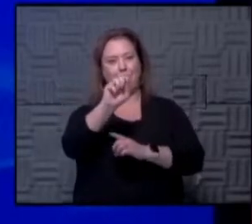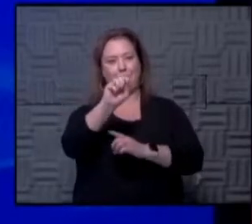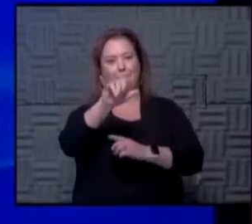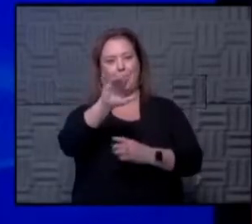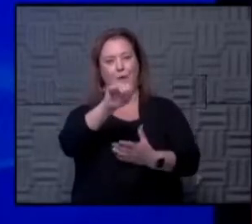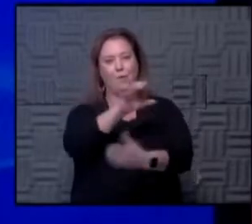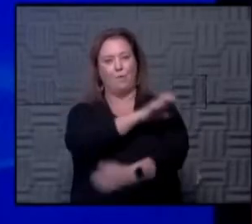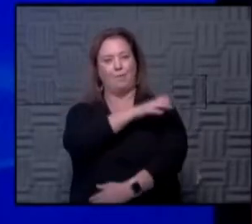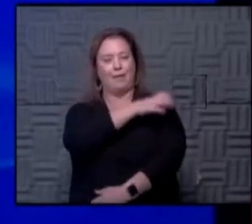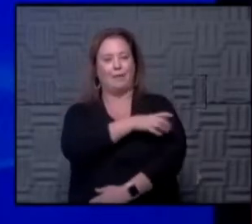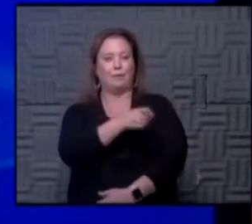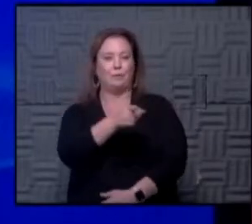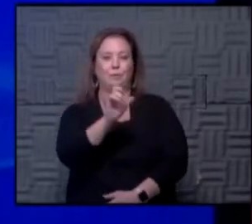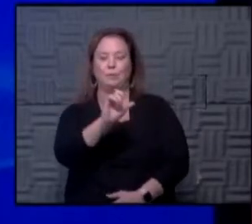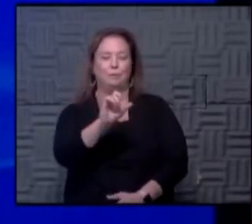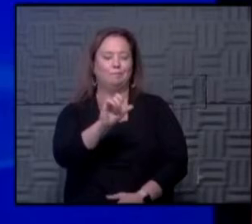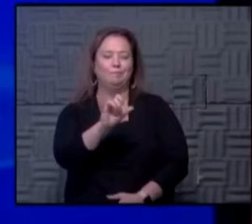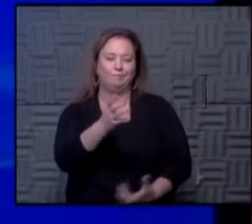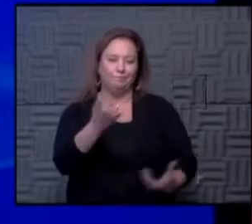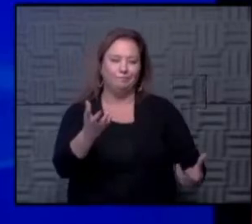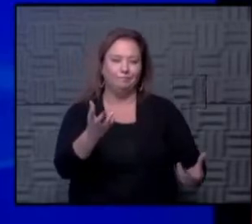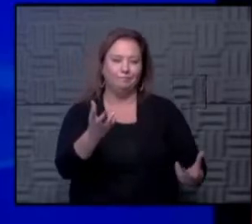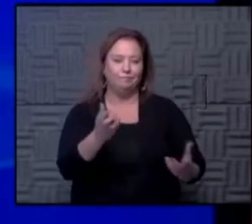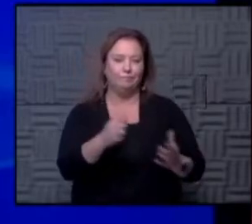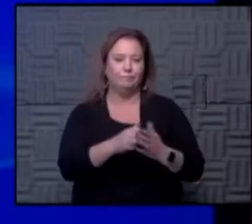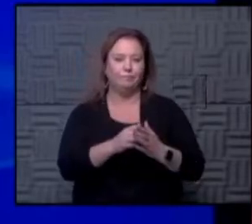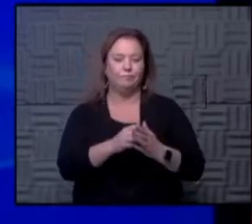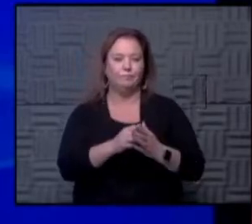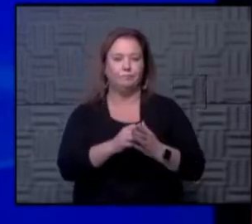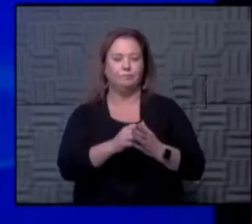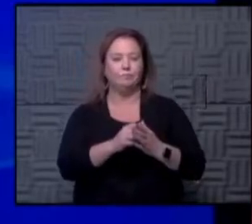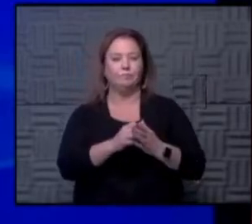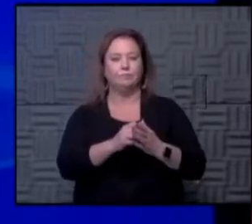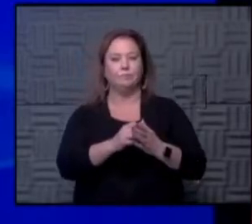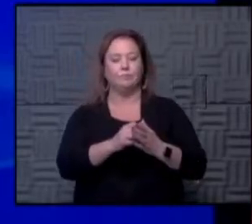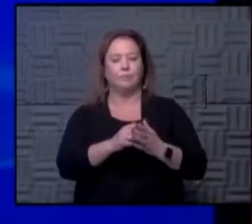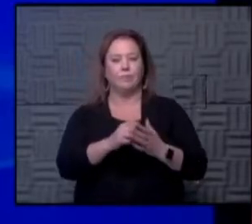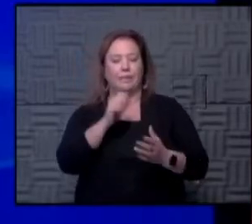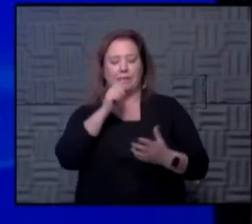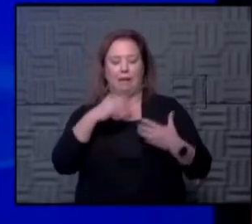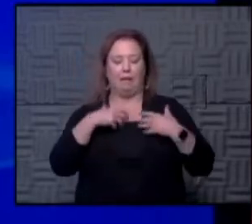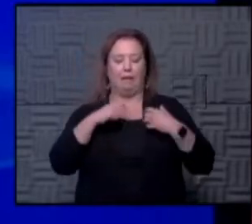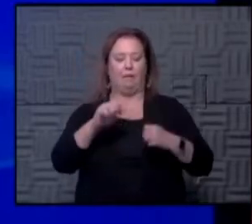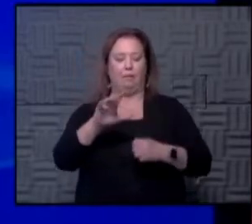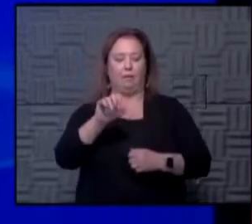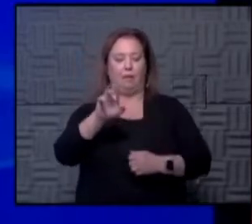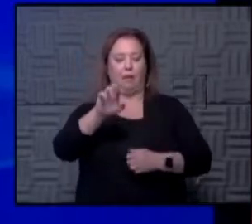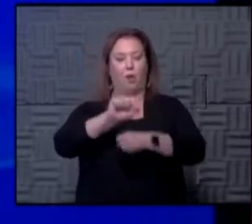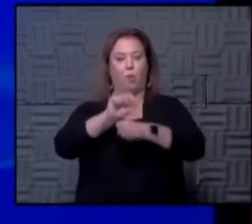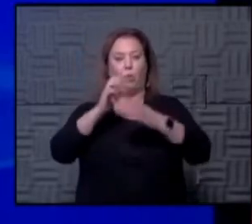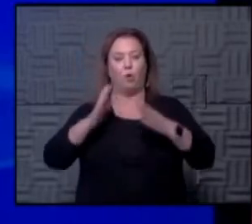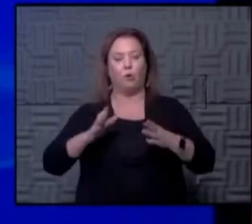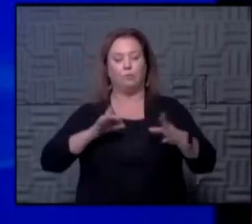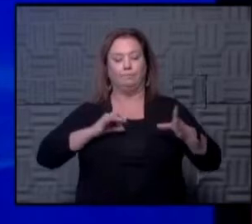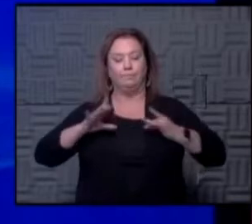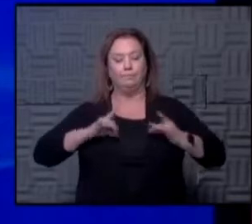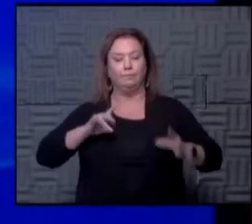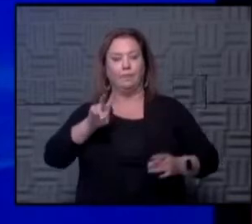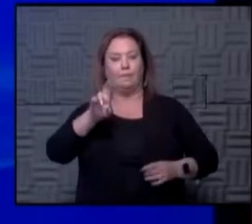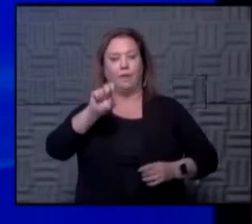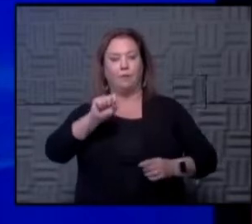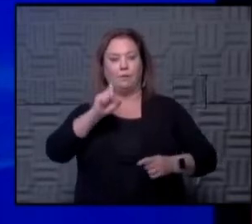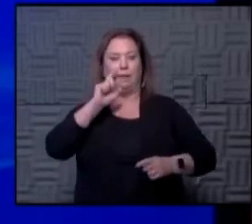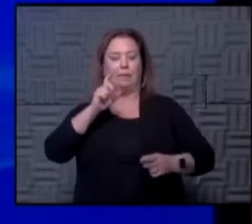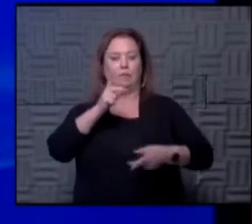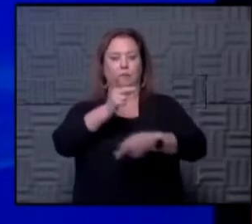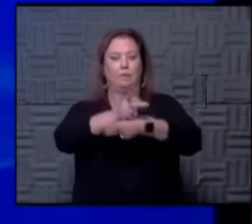study. This is really not something, a picture at all where we have healthcare workers contracting the virus because they're taking care